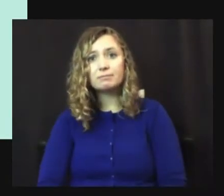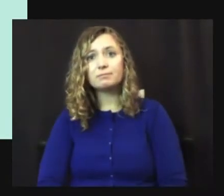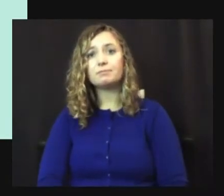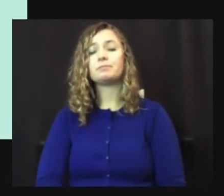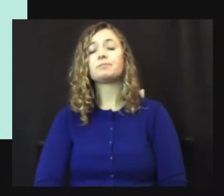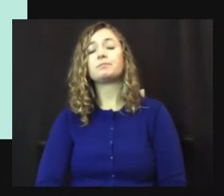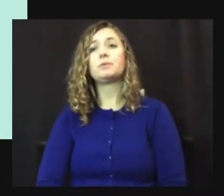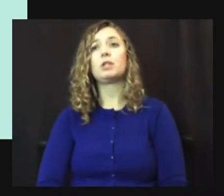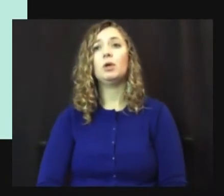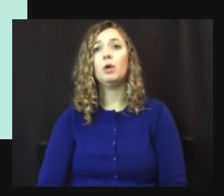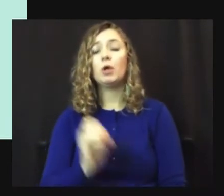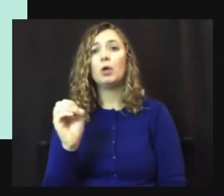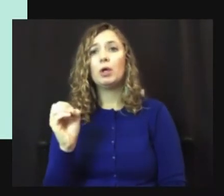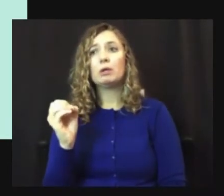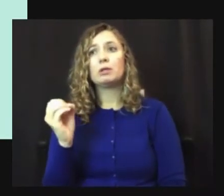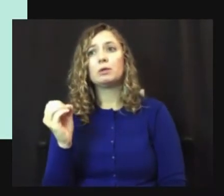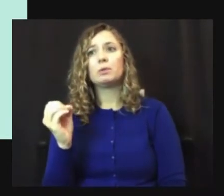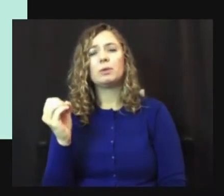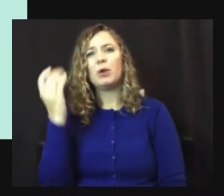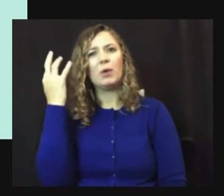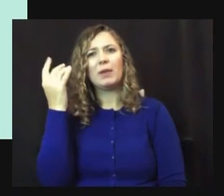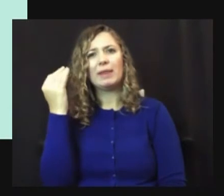we don't think that would have happened